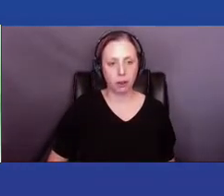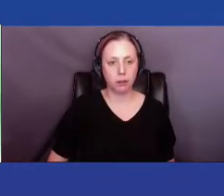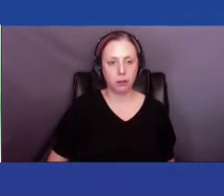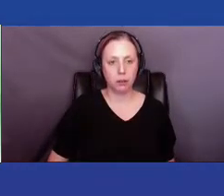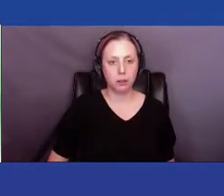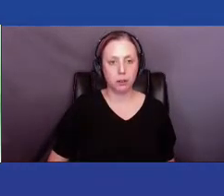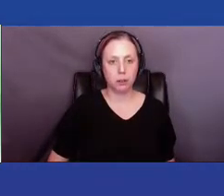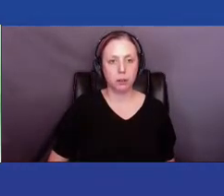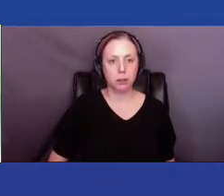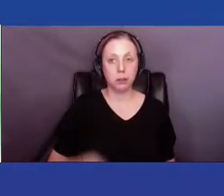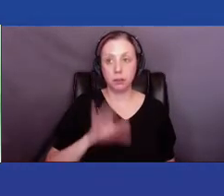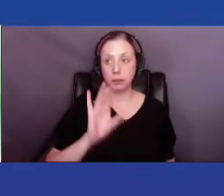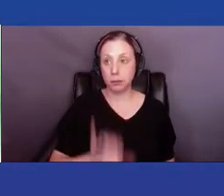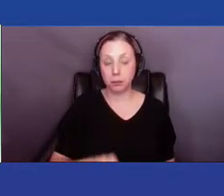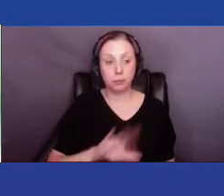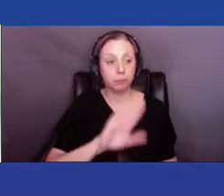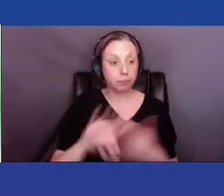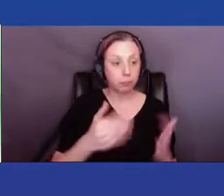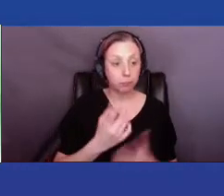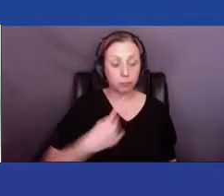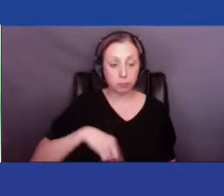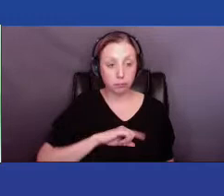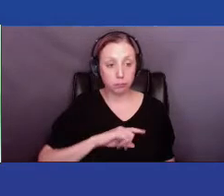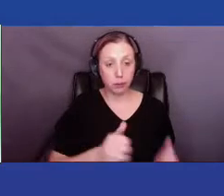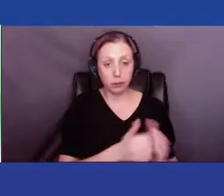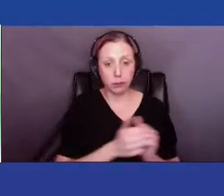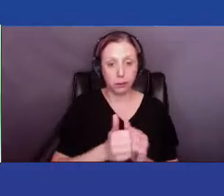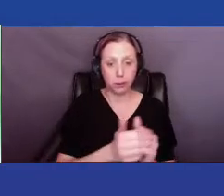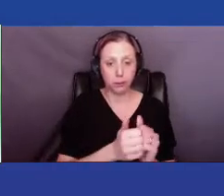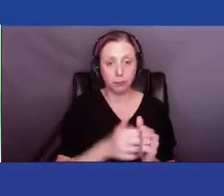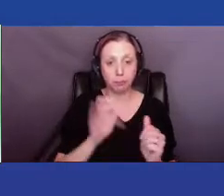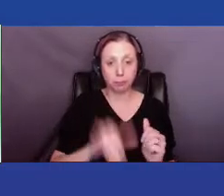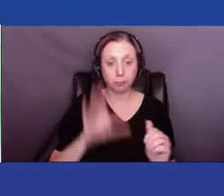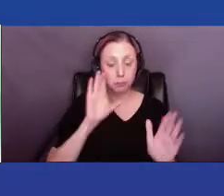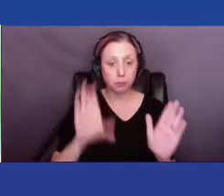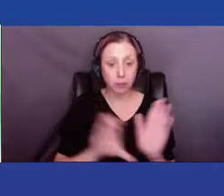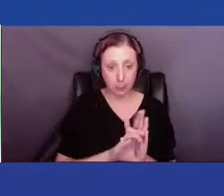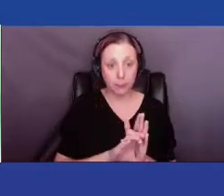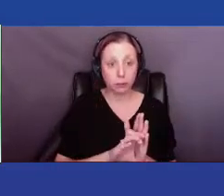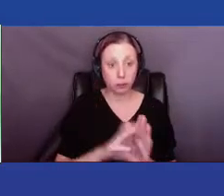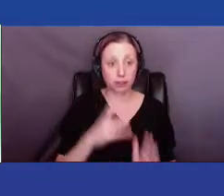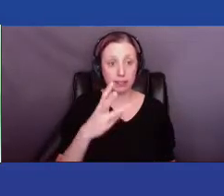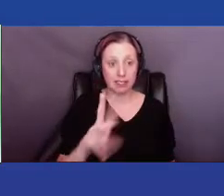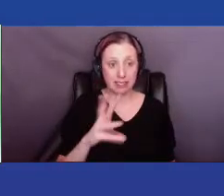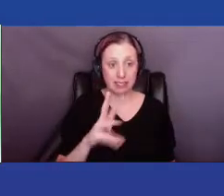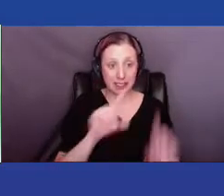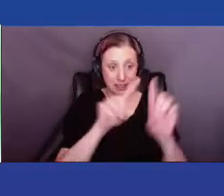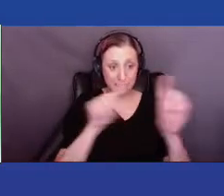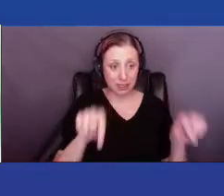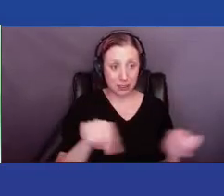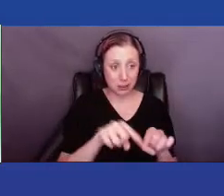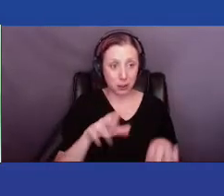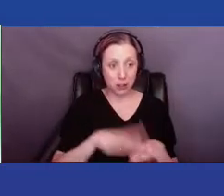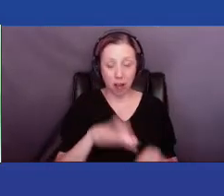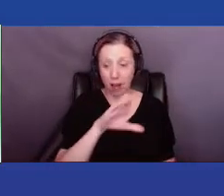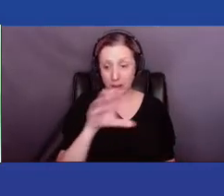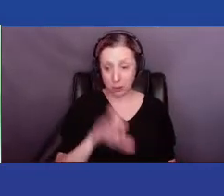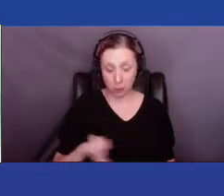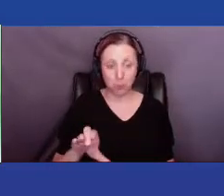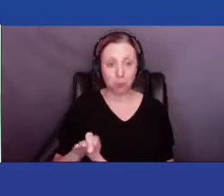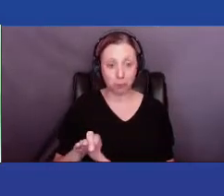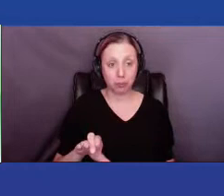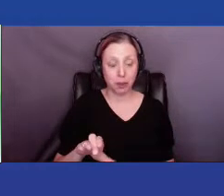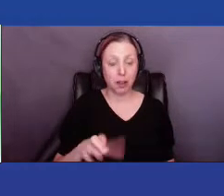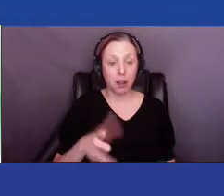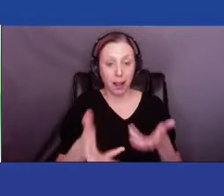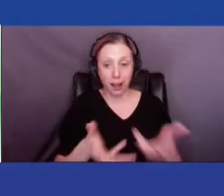The next slide is all of us. It's a picture of 16 squares on Zoom, engagement